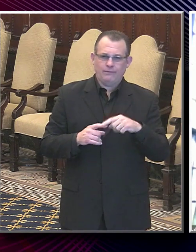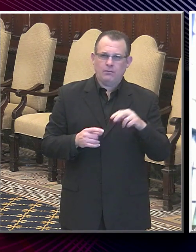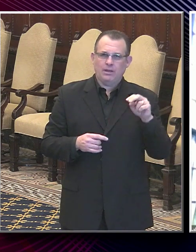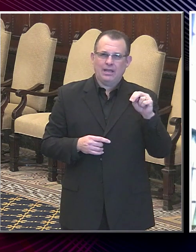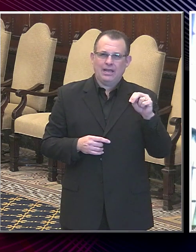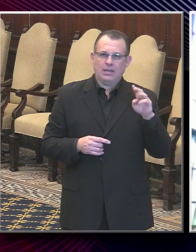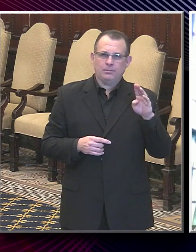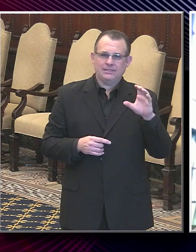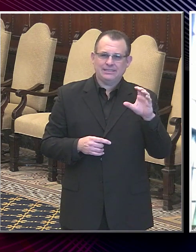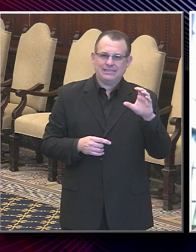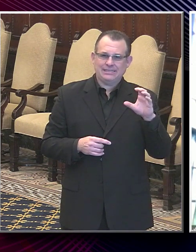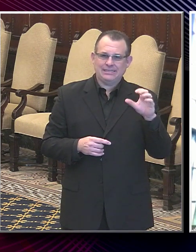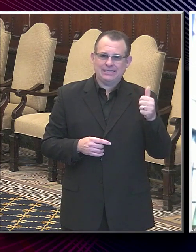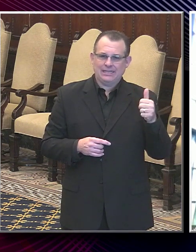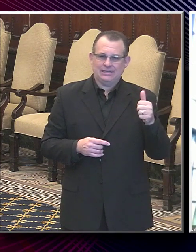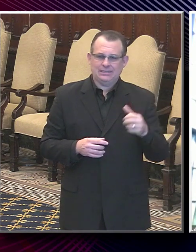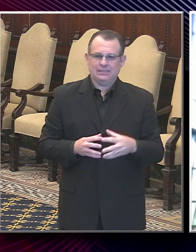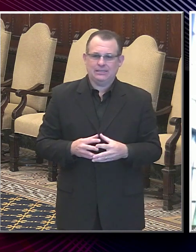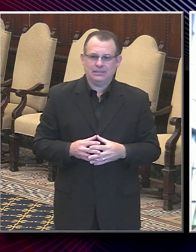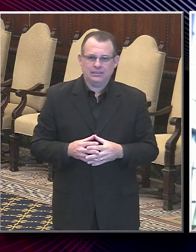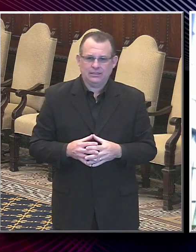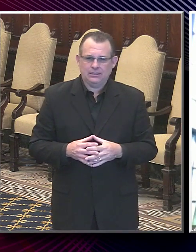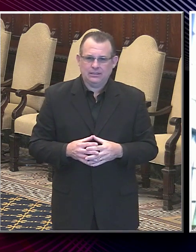Hello there. Thank you. A